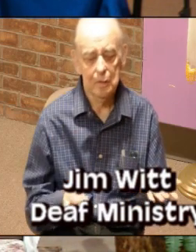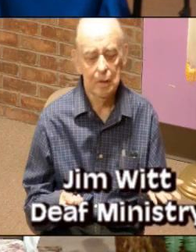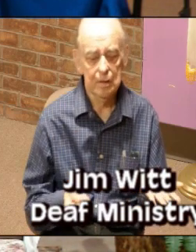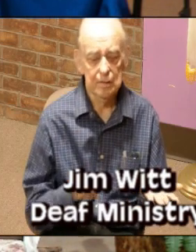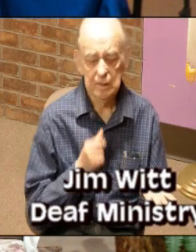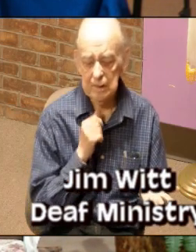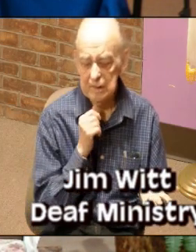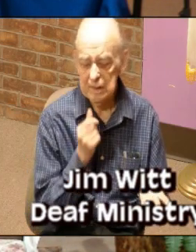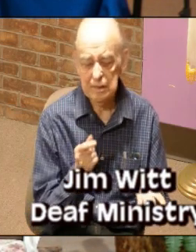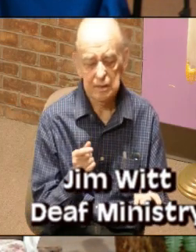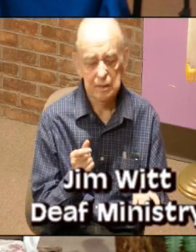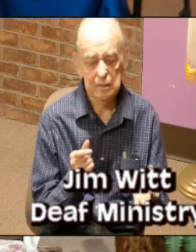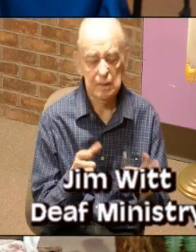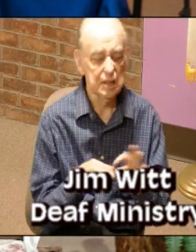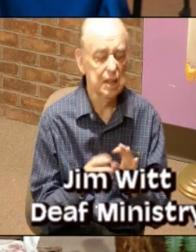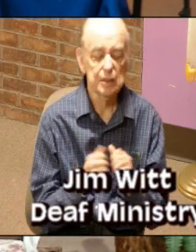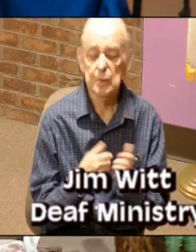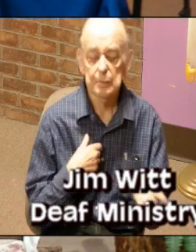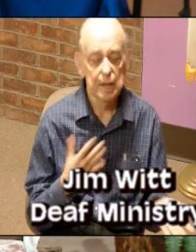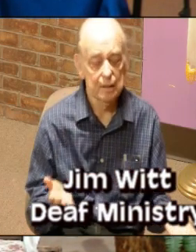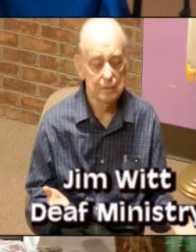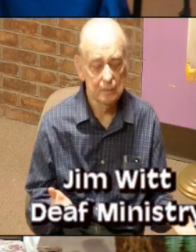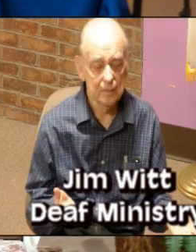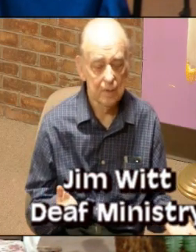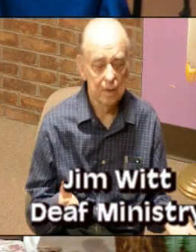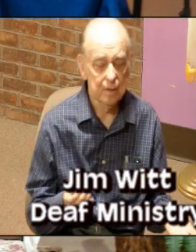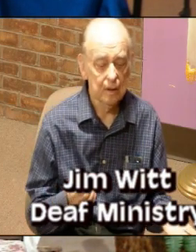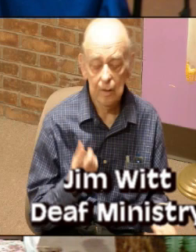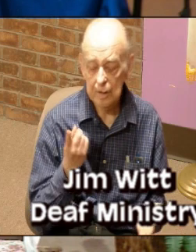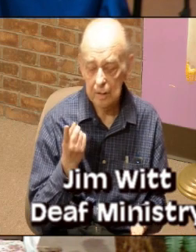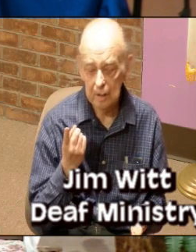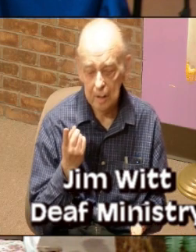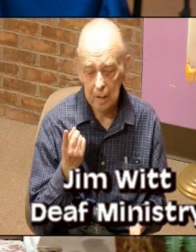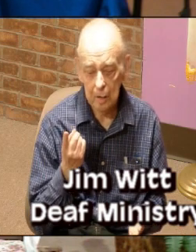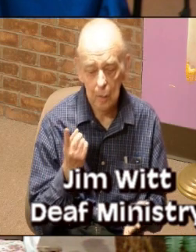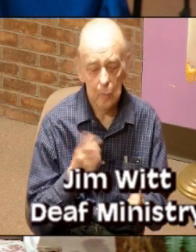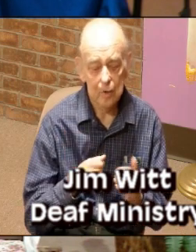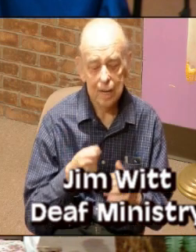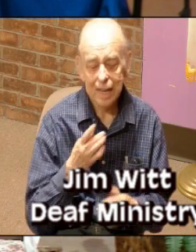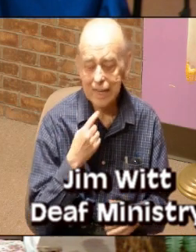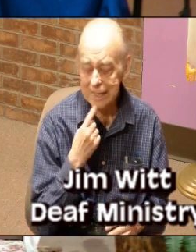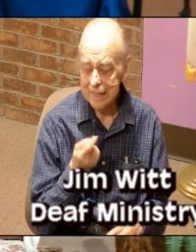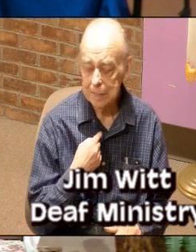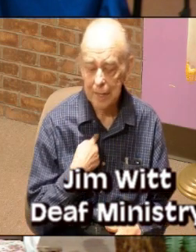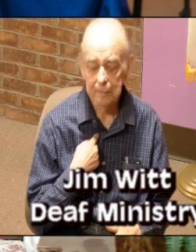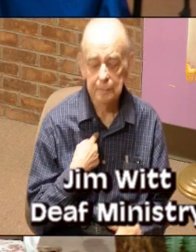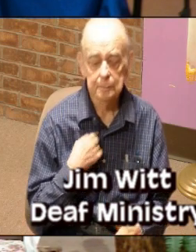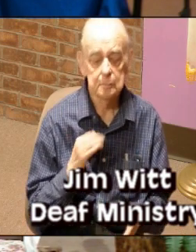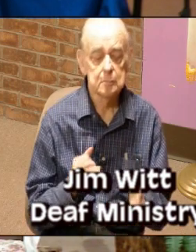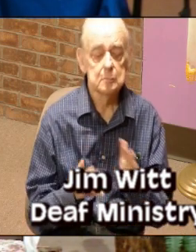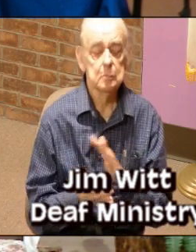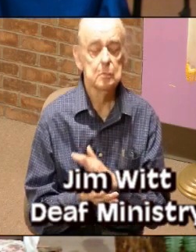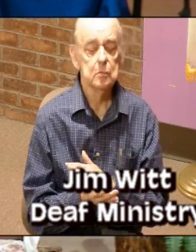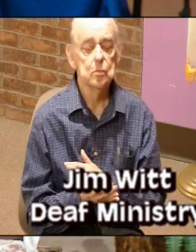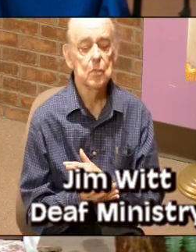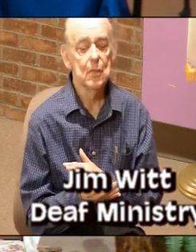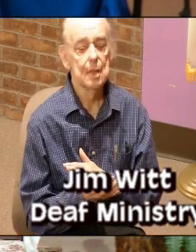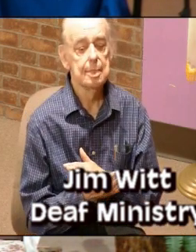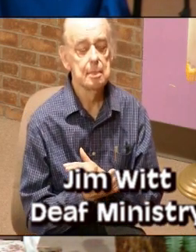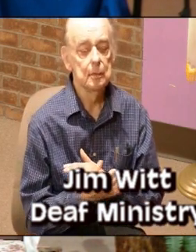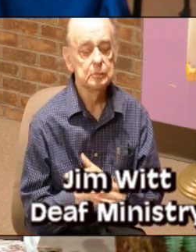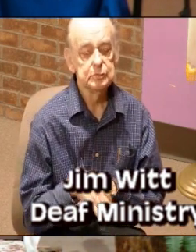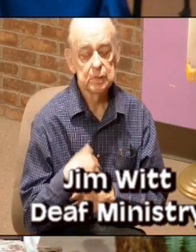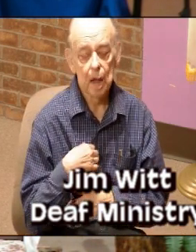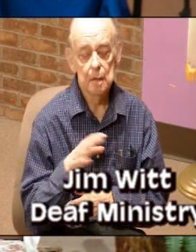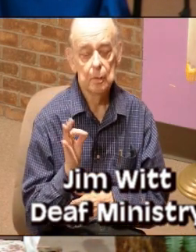doesn't pertain to me. I just don't understand what God's saying. And so this morning, I